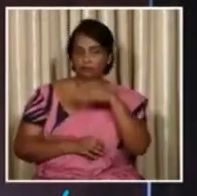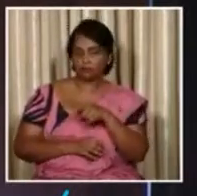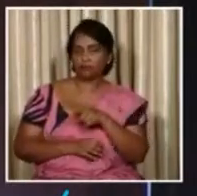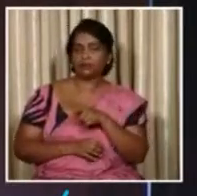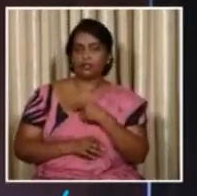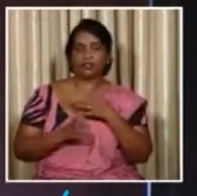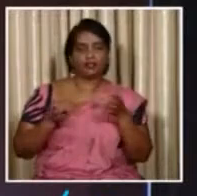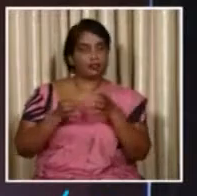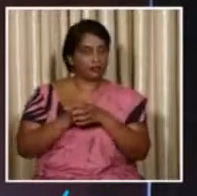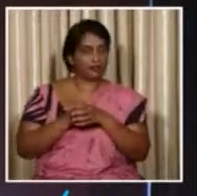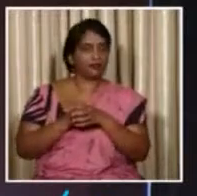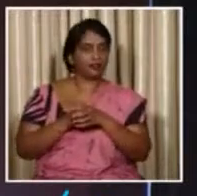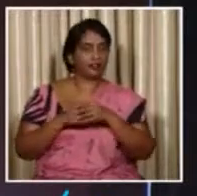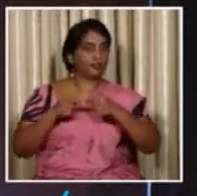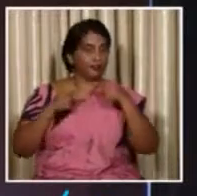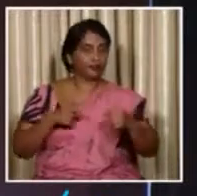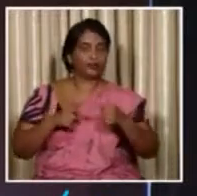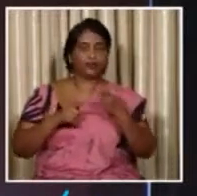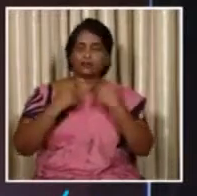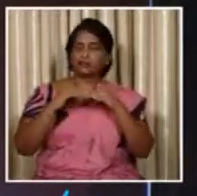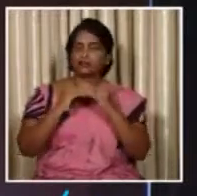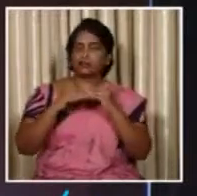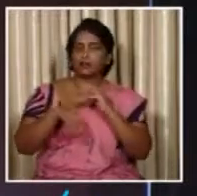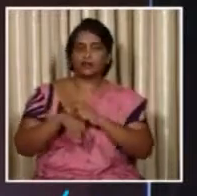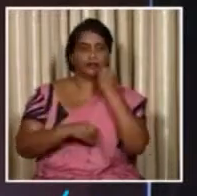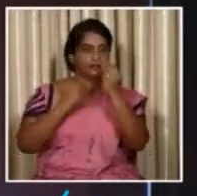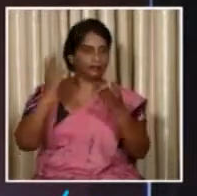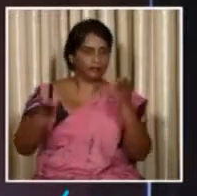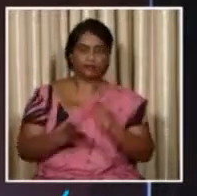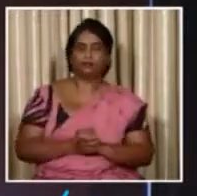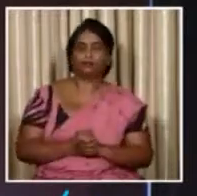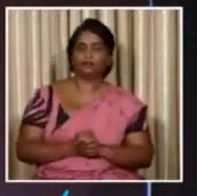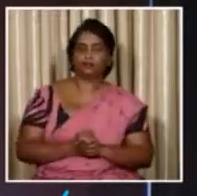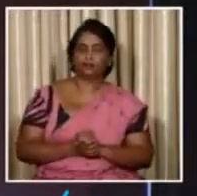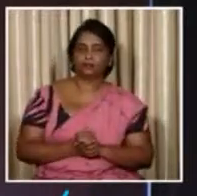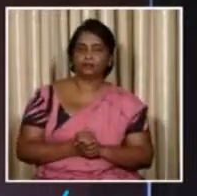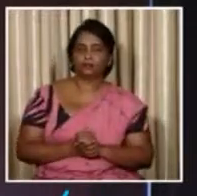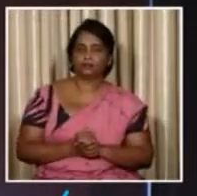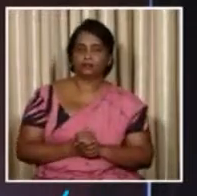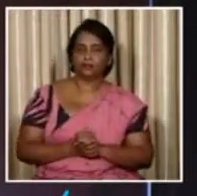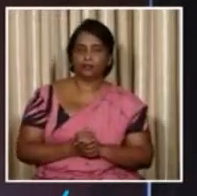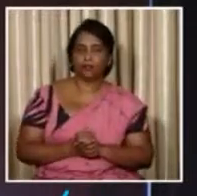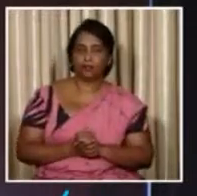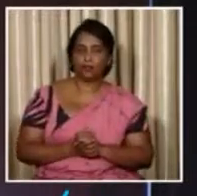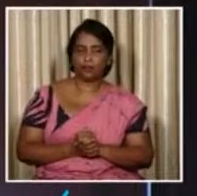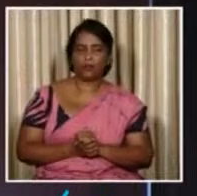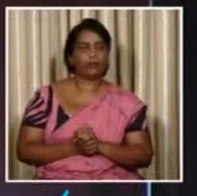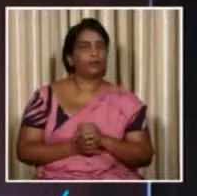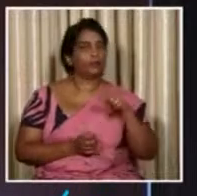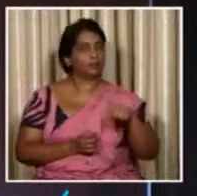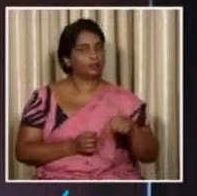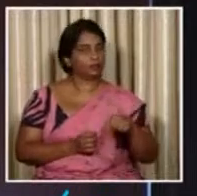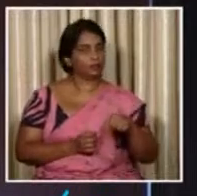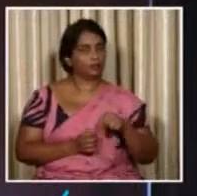means. Or is it rather the leader of the House desires to make his own party the permanent government party through